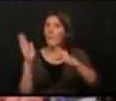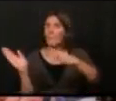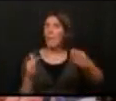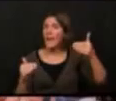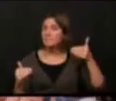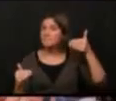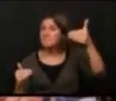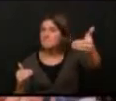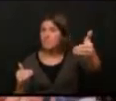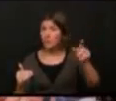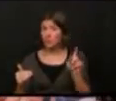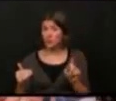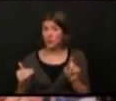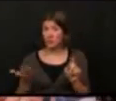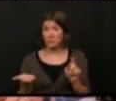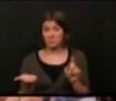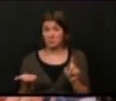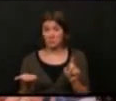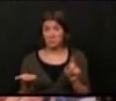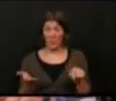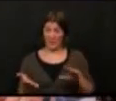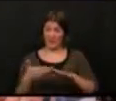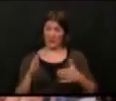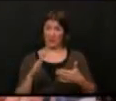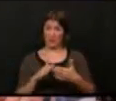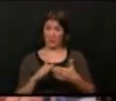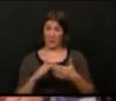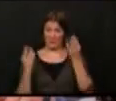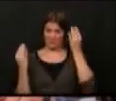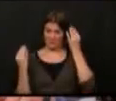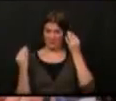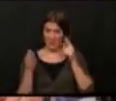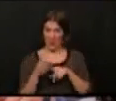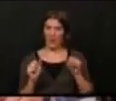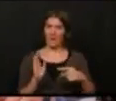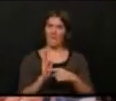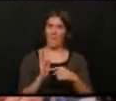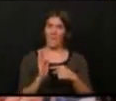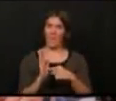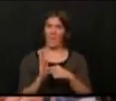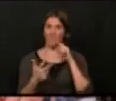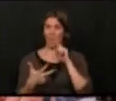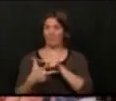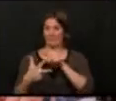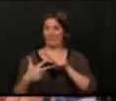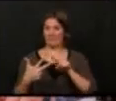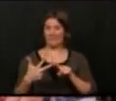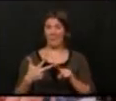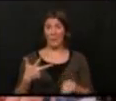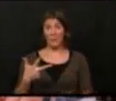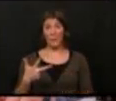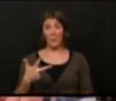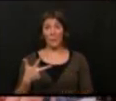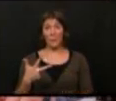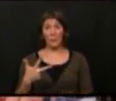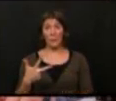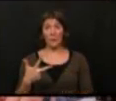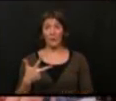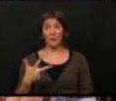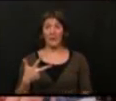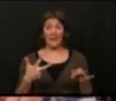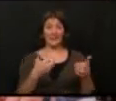And our ability as a community to pay for those expenses, I think